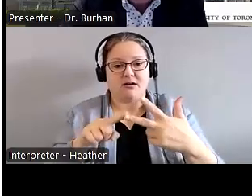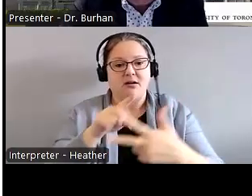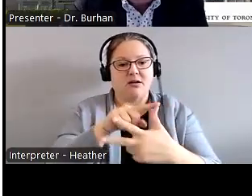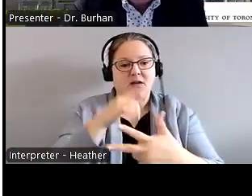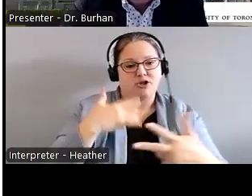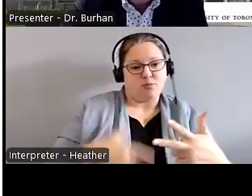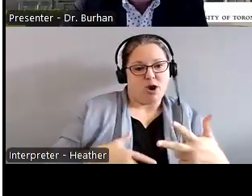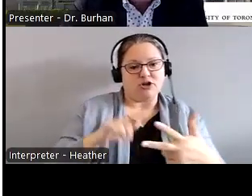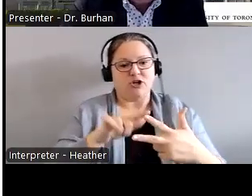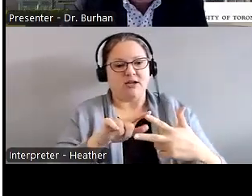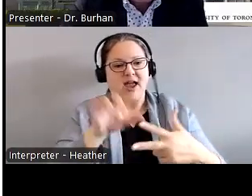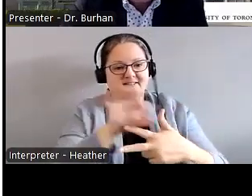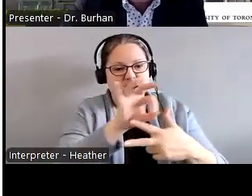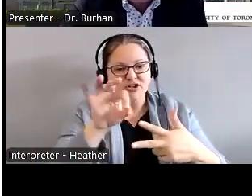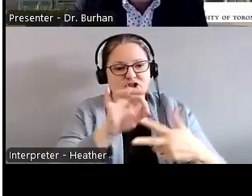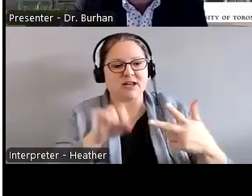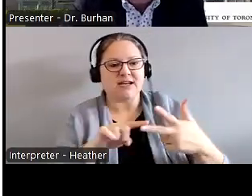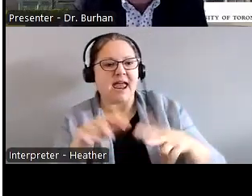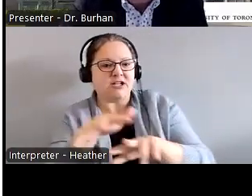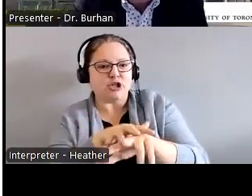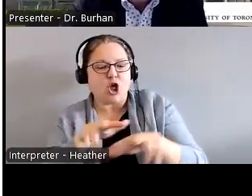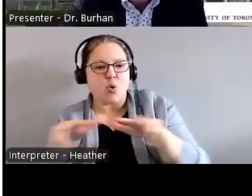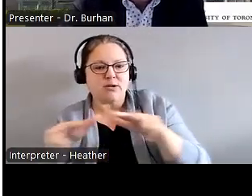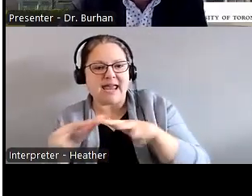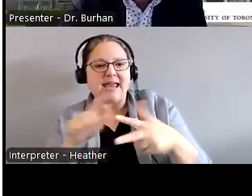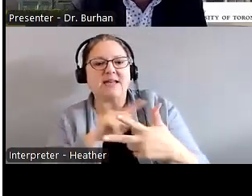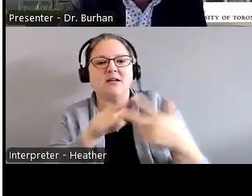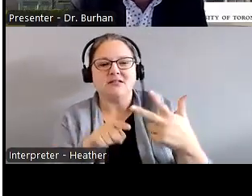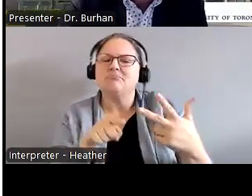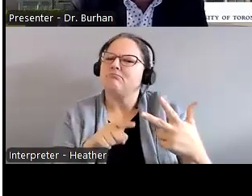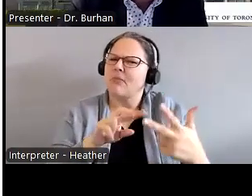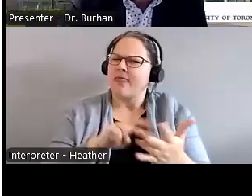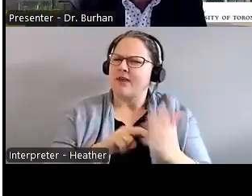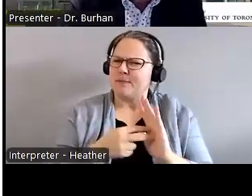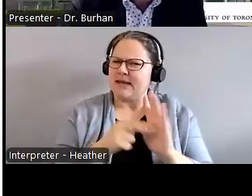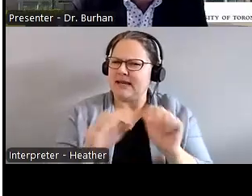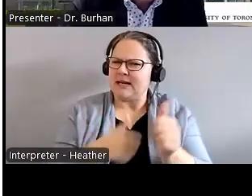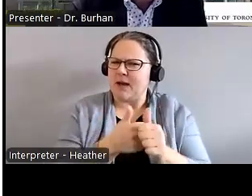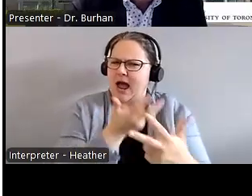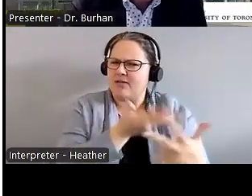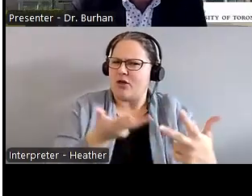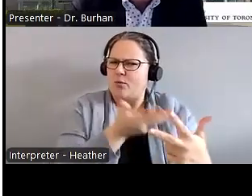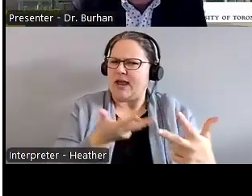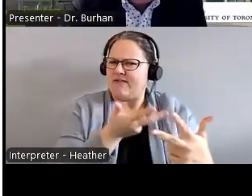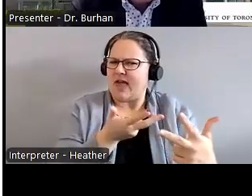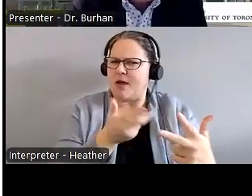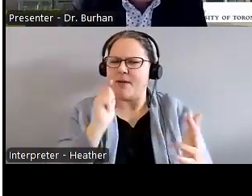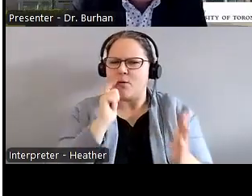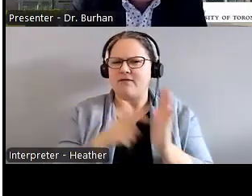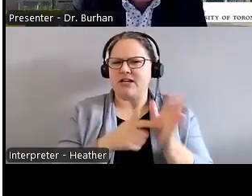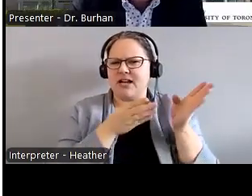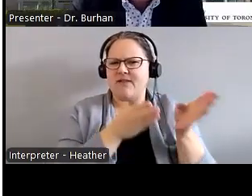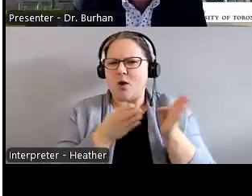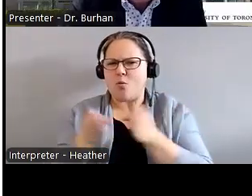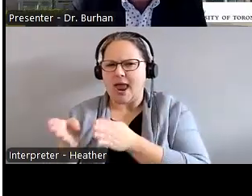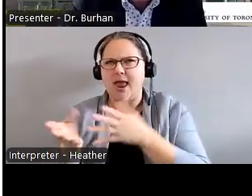slowed gait. This triad is clinically meaningful, and I think we need to identify ways